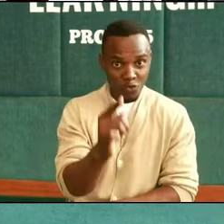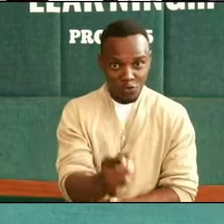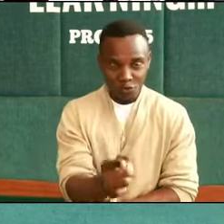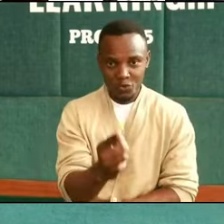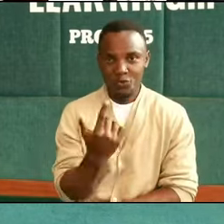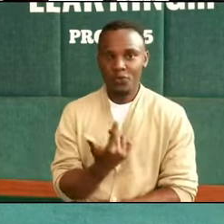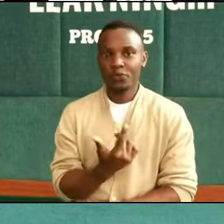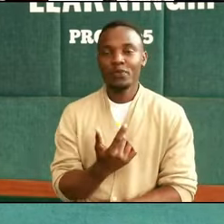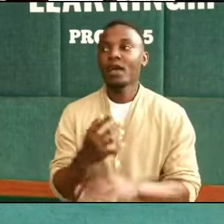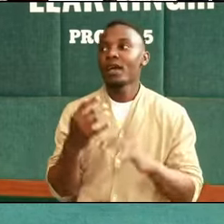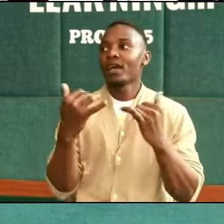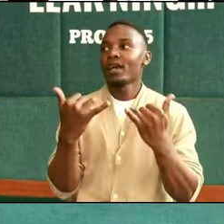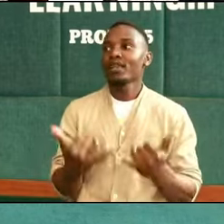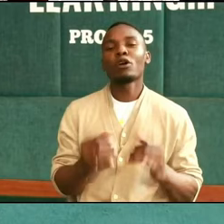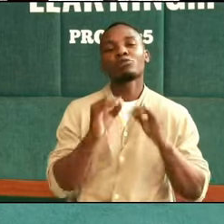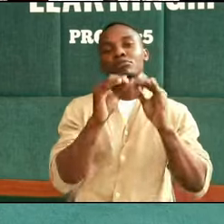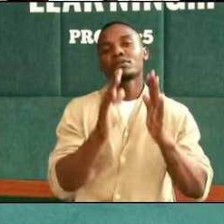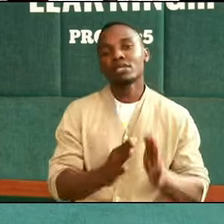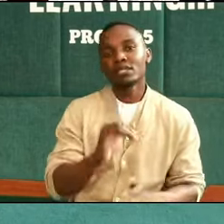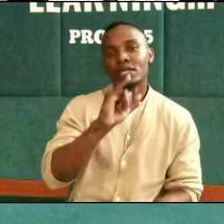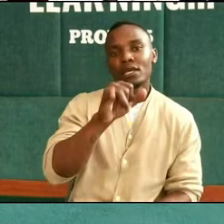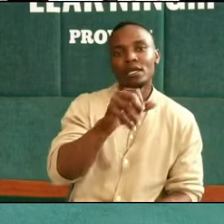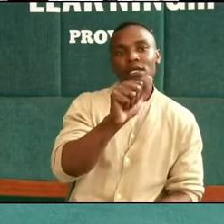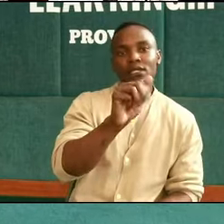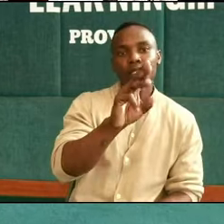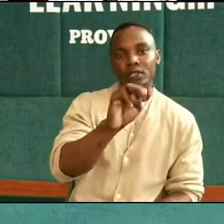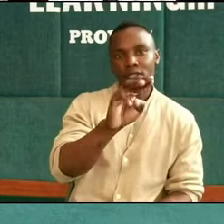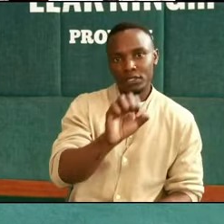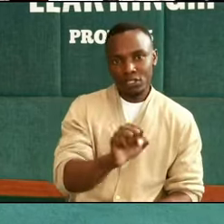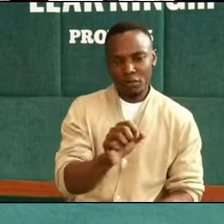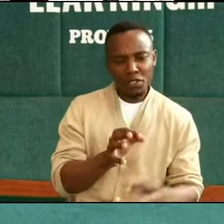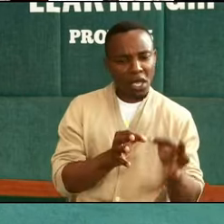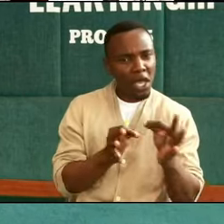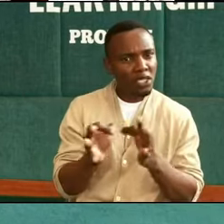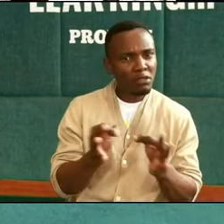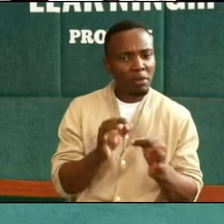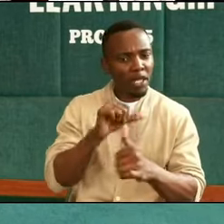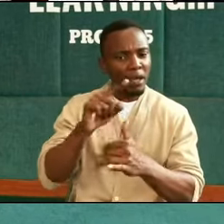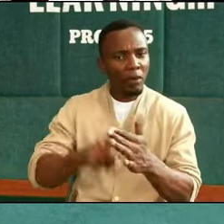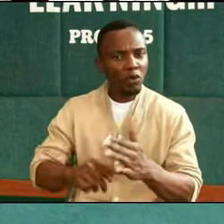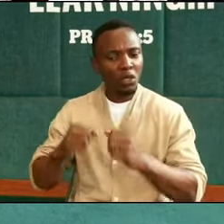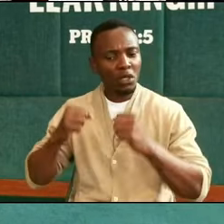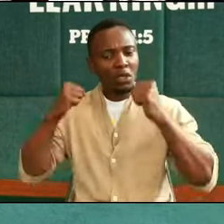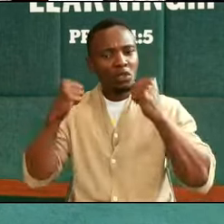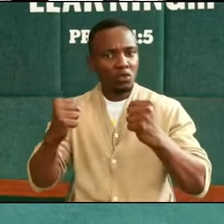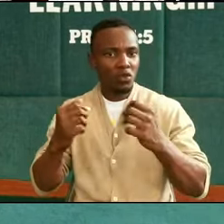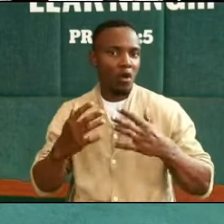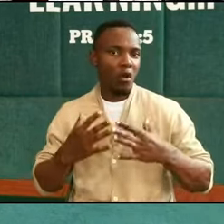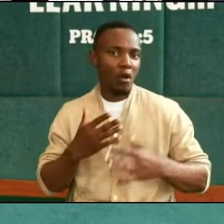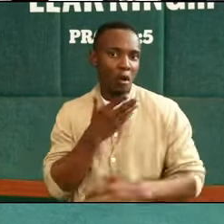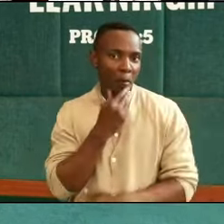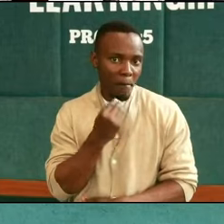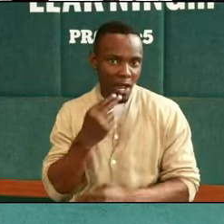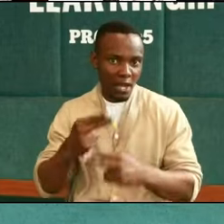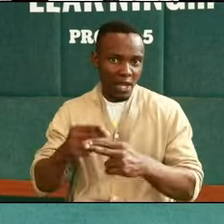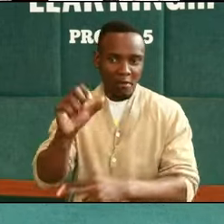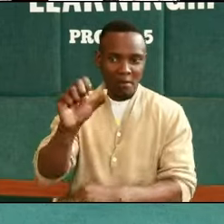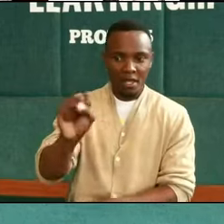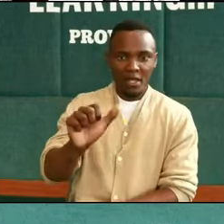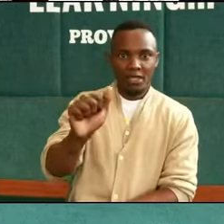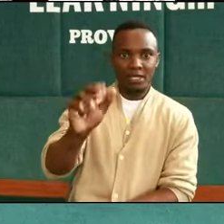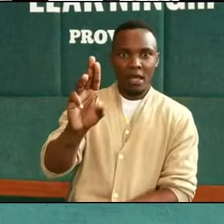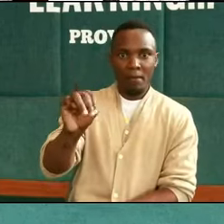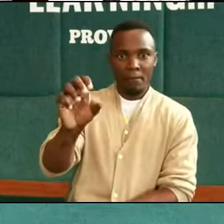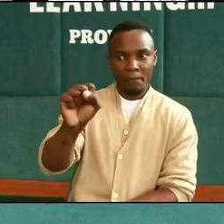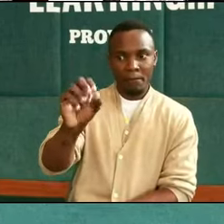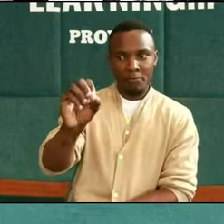you." So, Teacher James, please tell us about the strongest man called Samson and what God did for the strongest man.